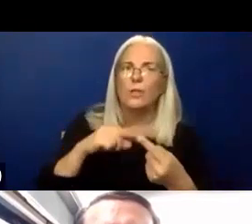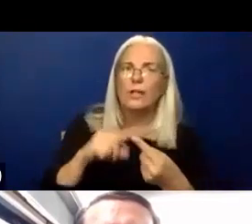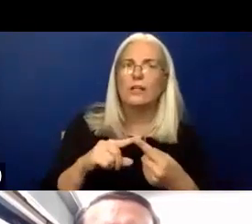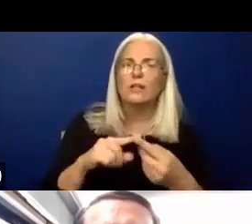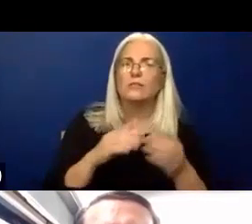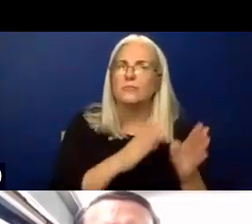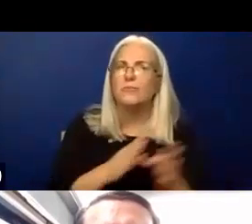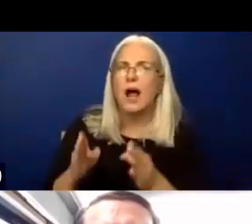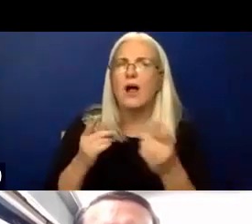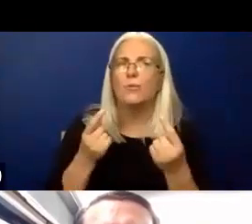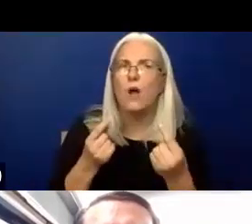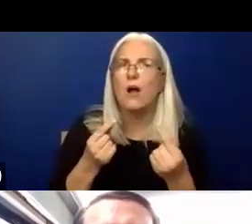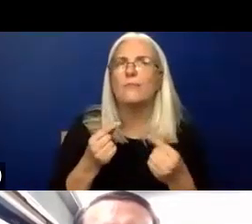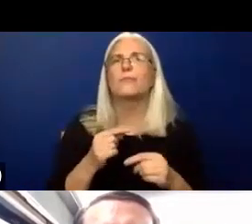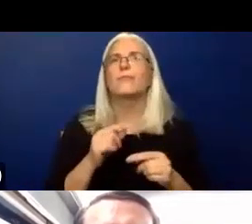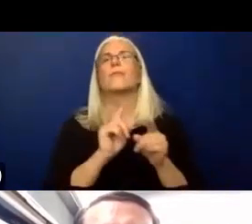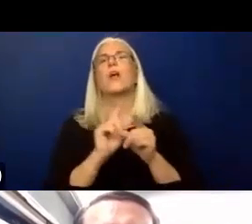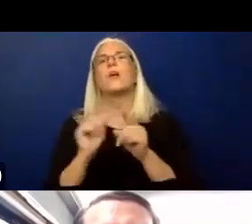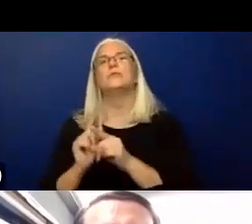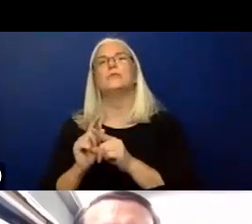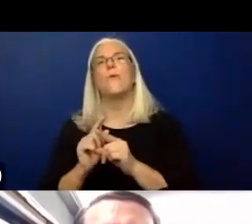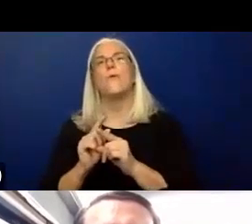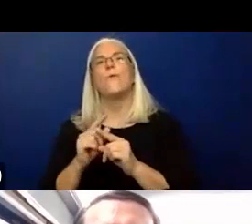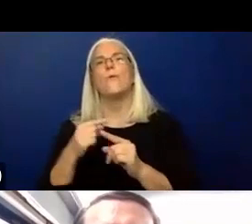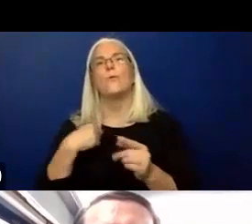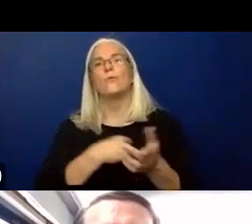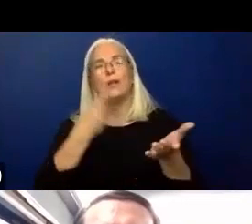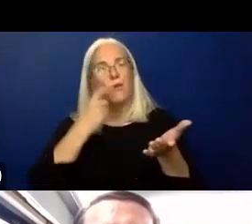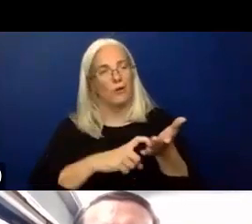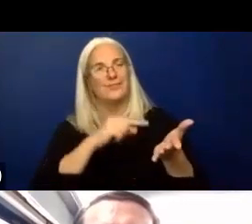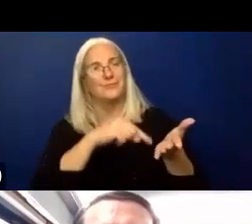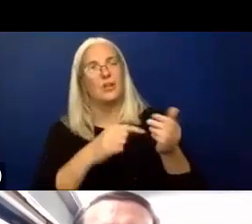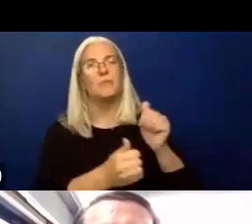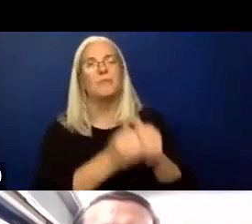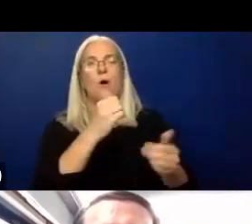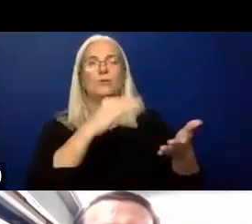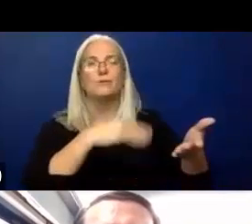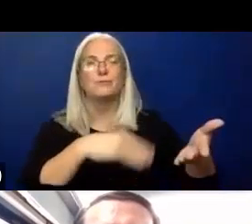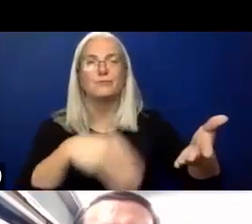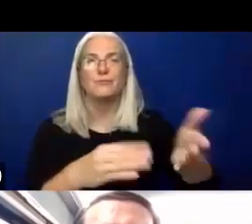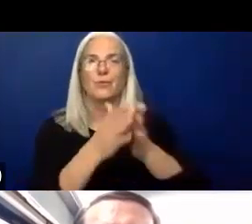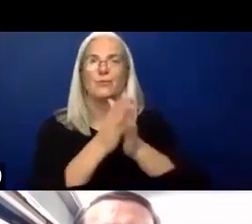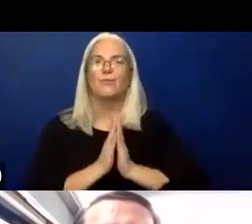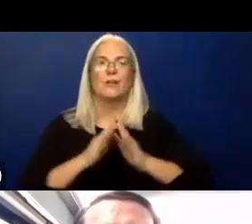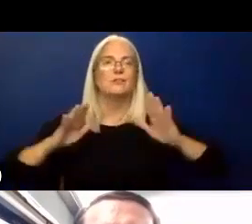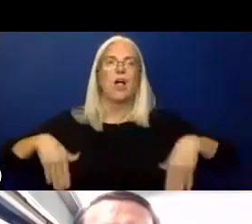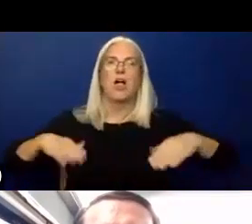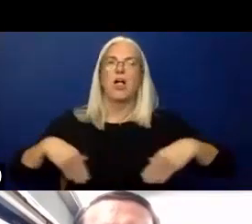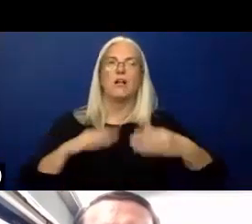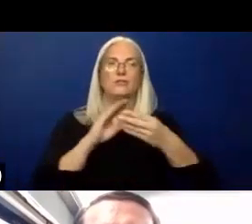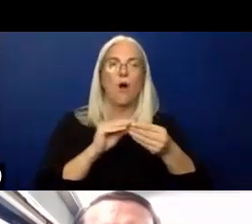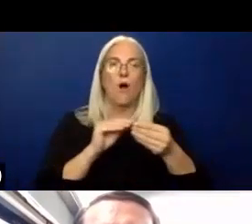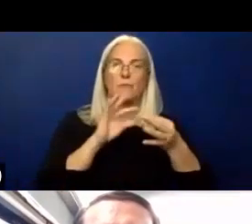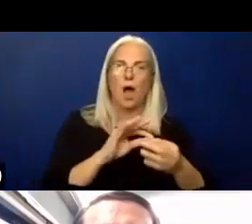lot of the waivers that needed to be further addressed. And there was a whole host of other small things that, again, if you take a look at the